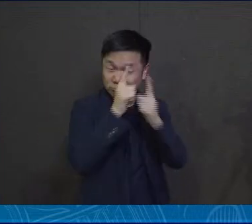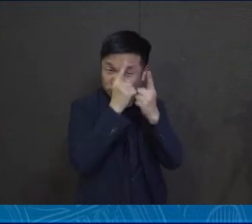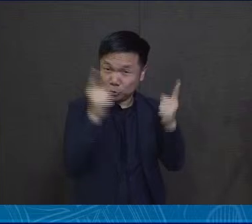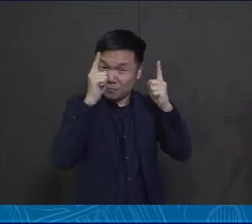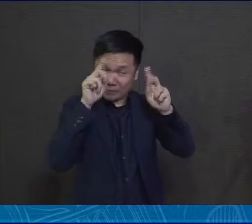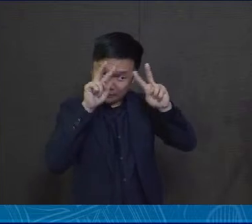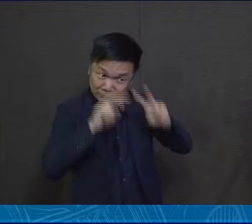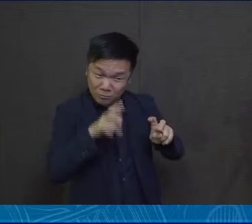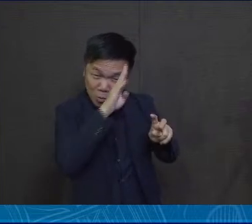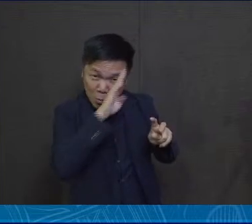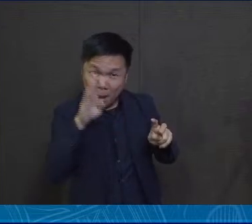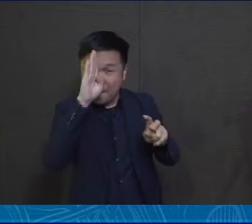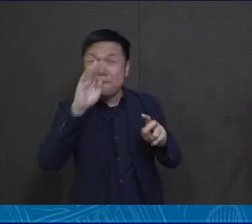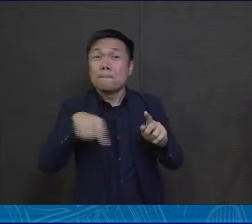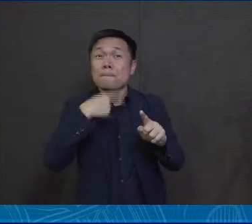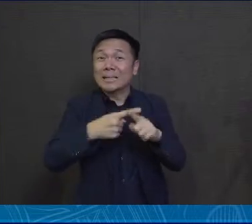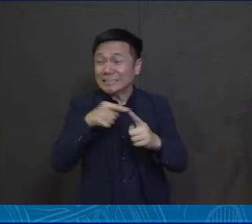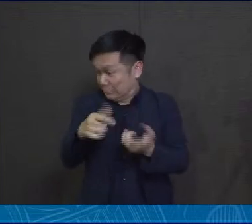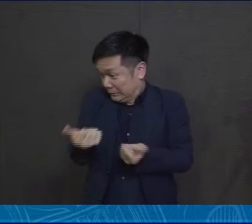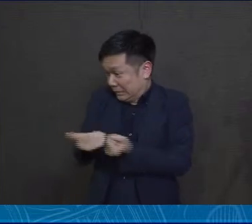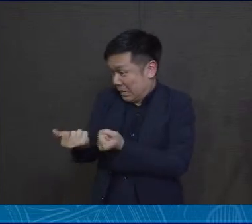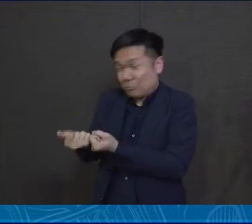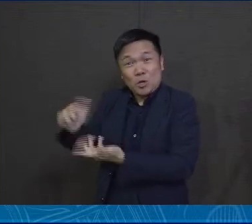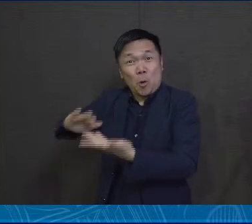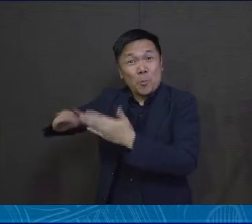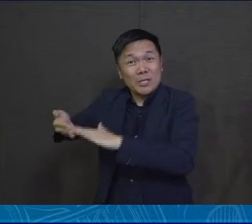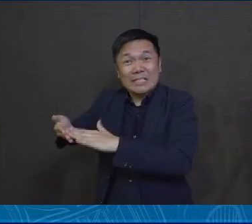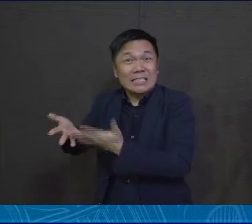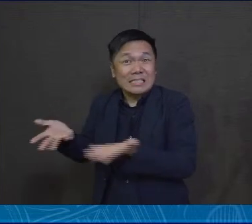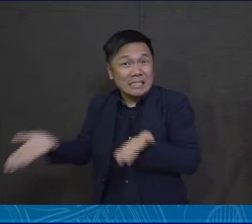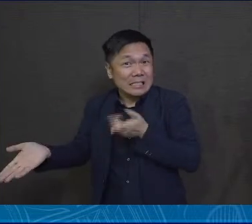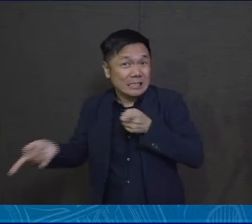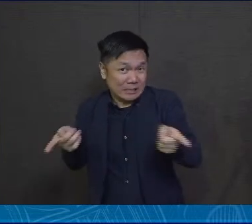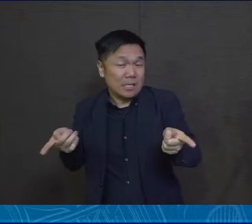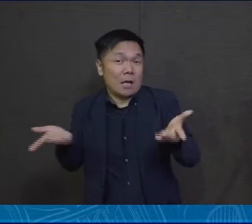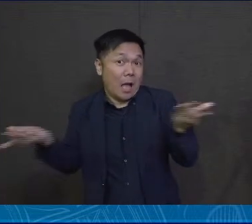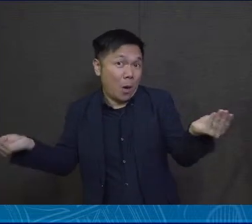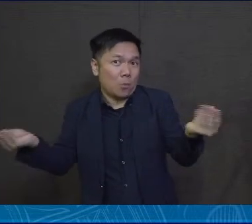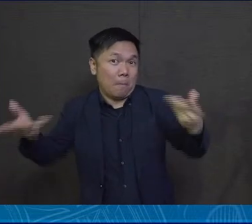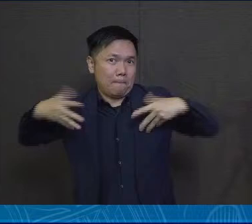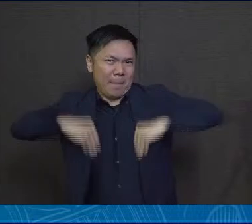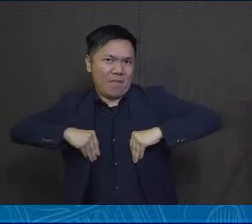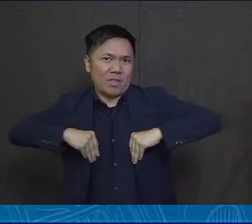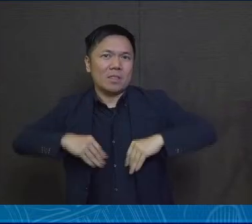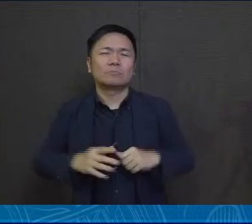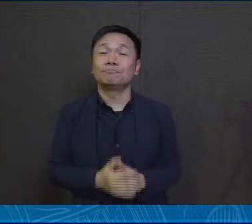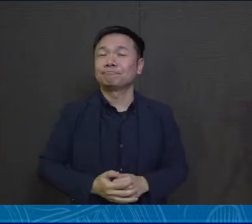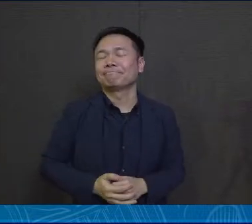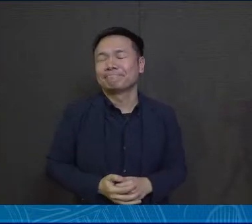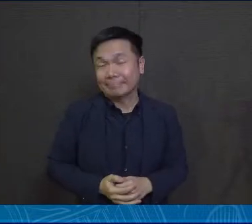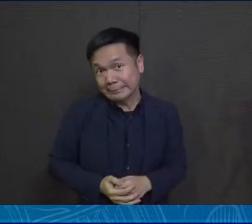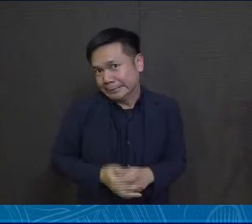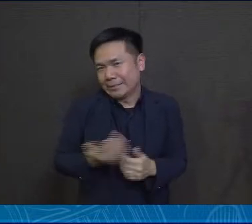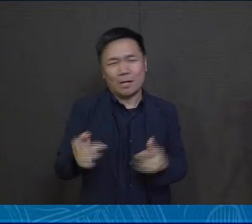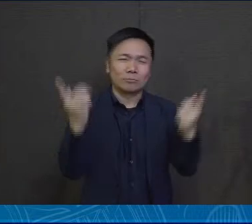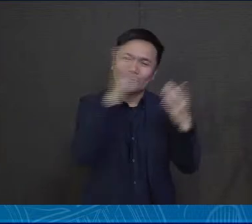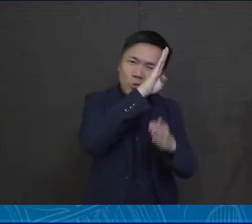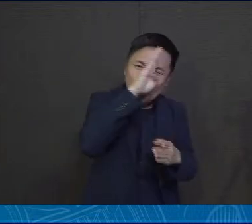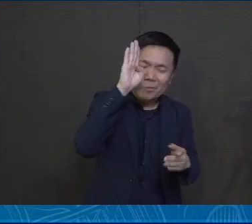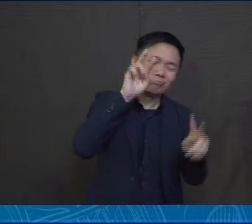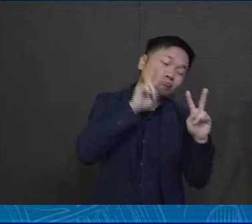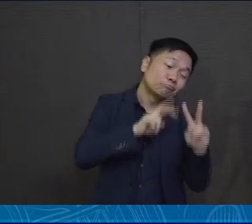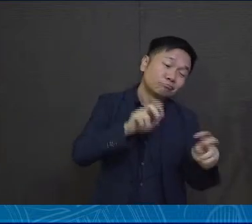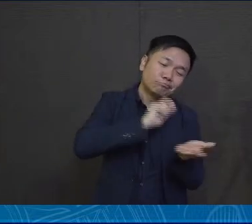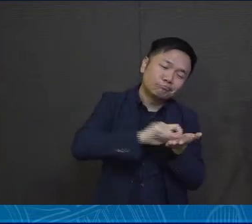and on-the-ground crisis management? Thank you, Exley. Of course, it's easier to do the research and to write about